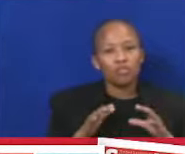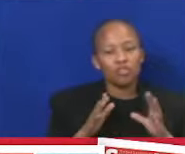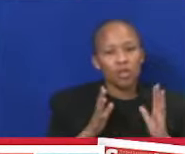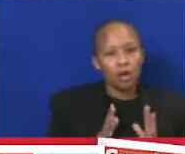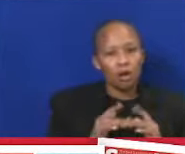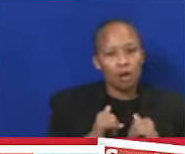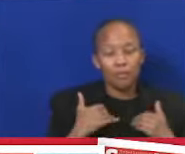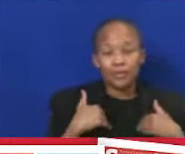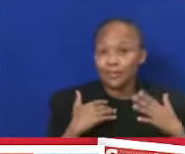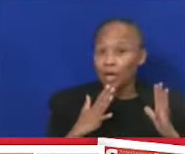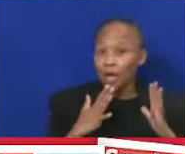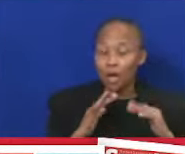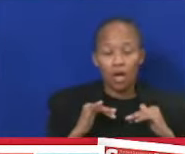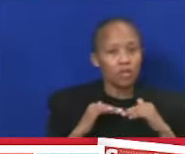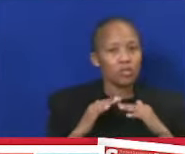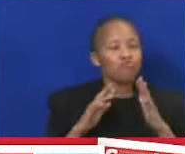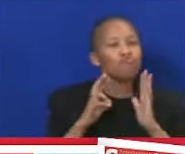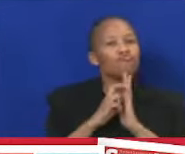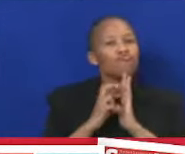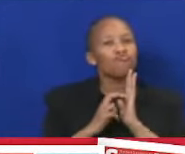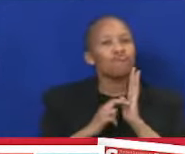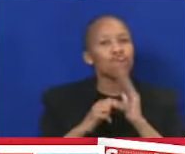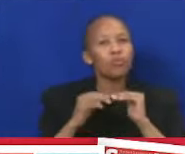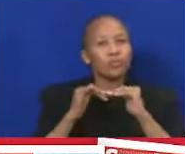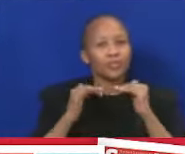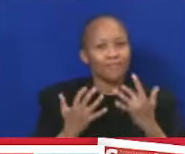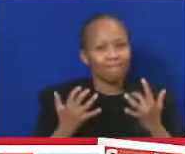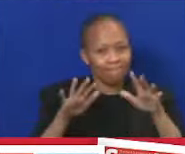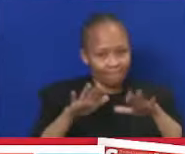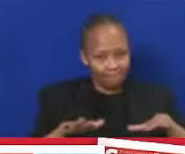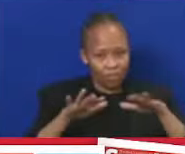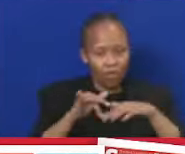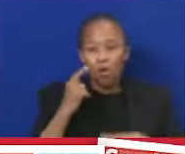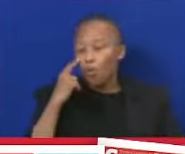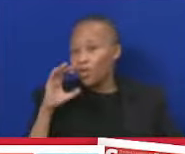items. Witness C, just to confirm that you can hear me.